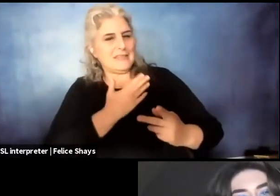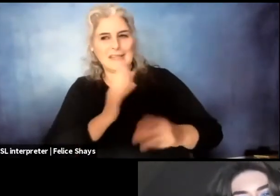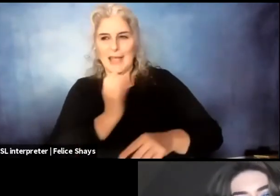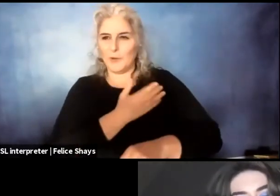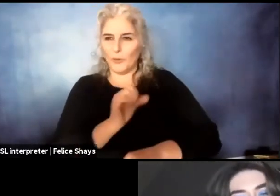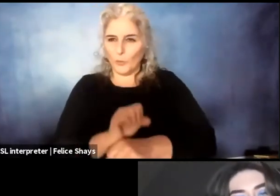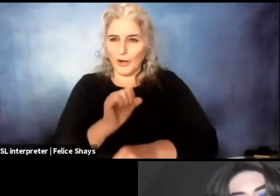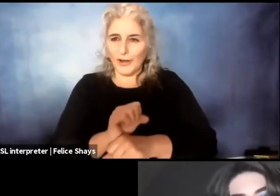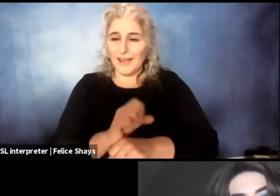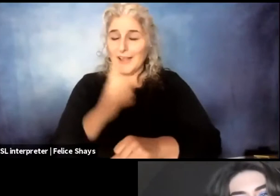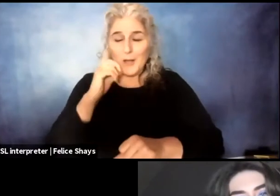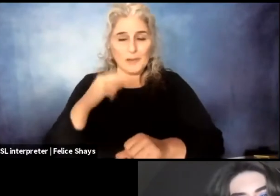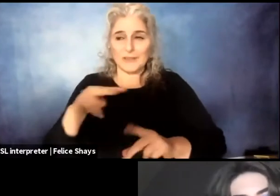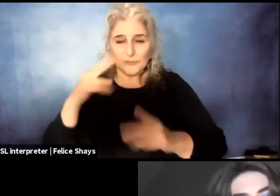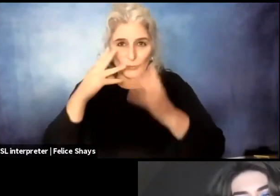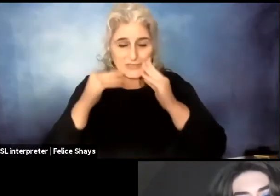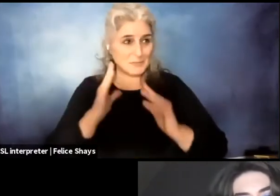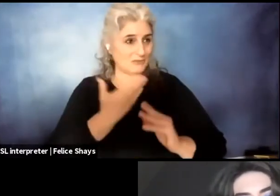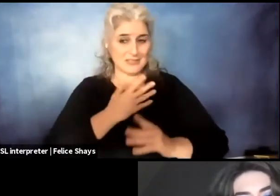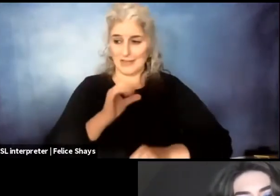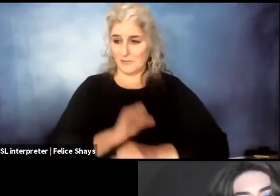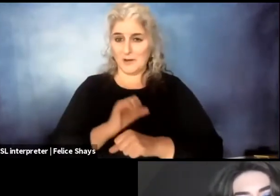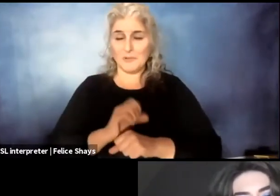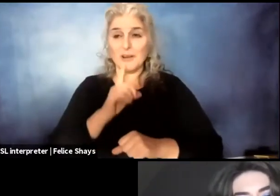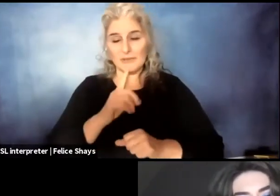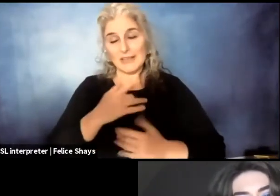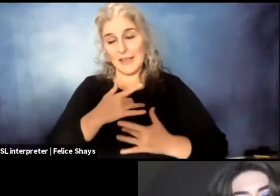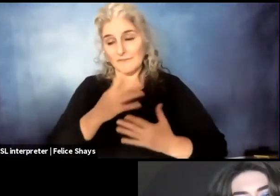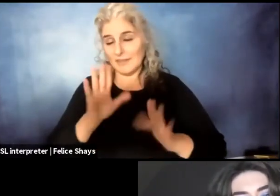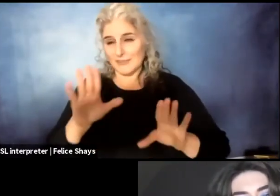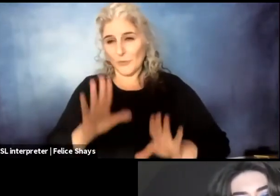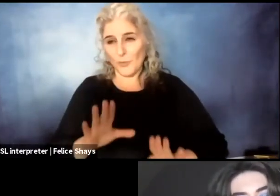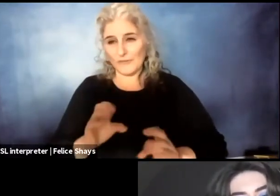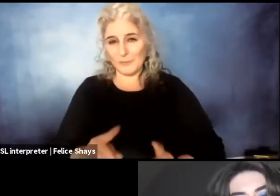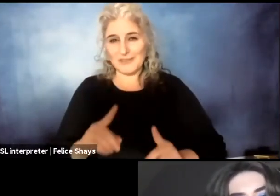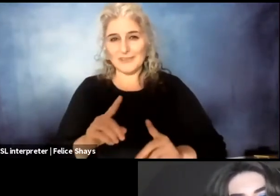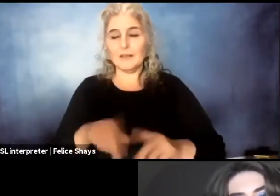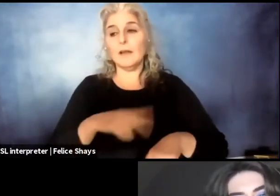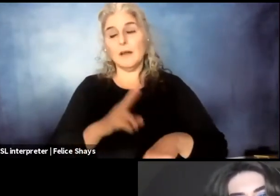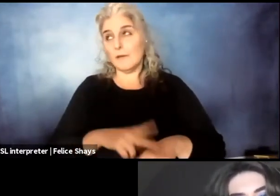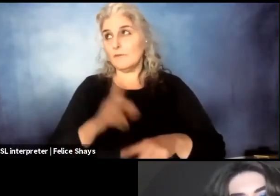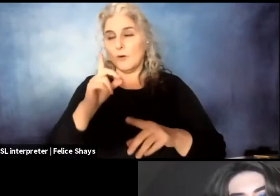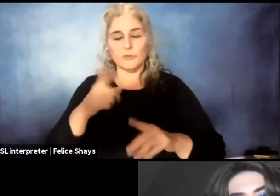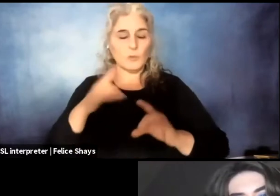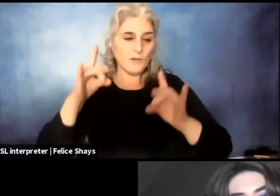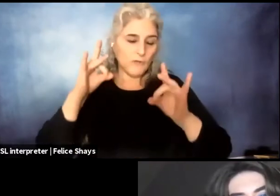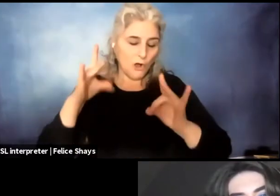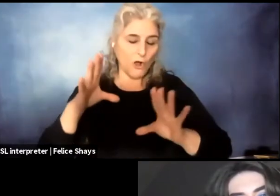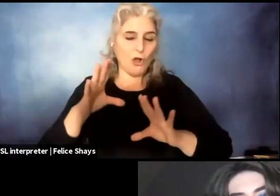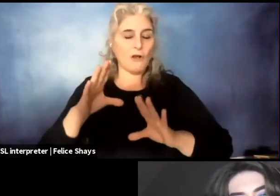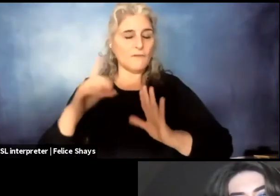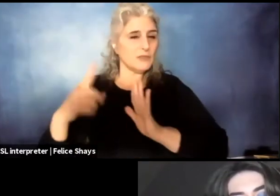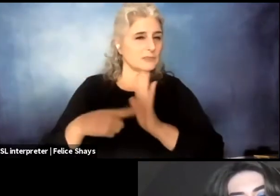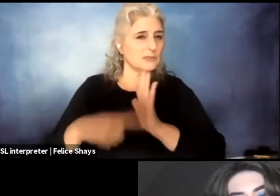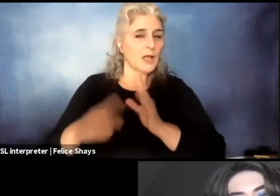and to experience our work. And so because of course, these horrible censorship laws that are increasing right